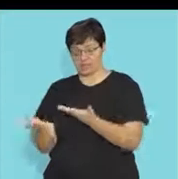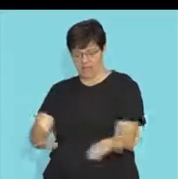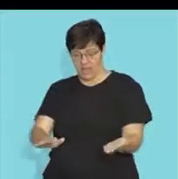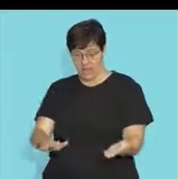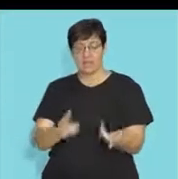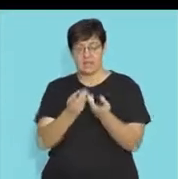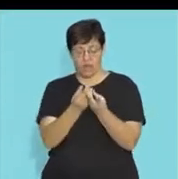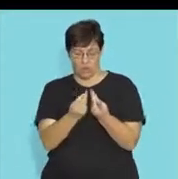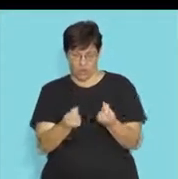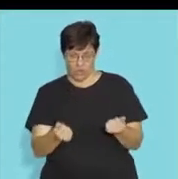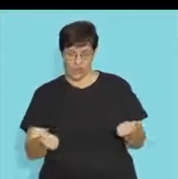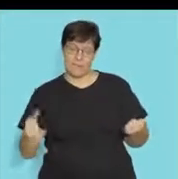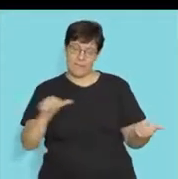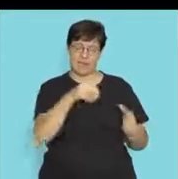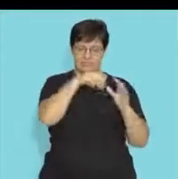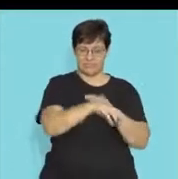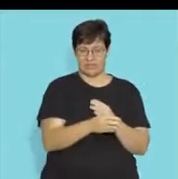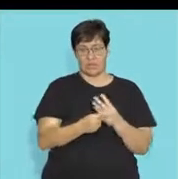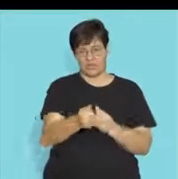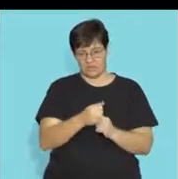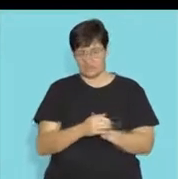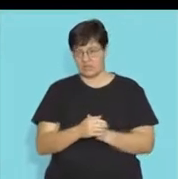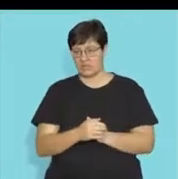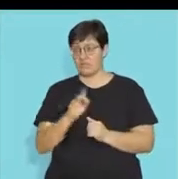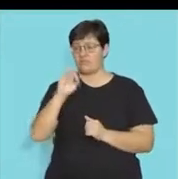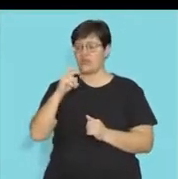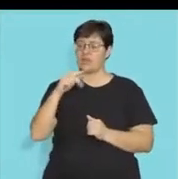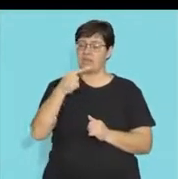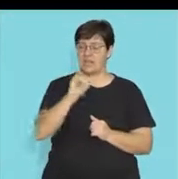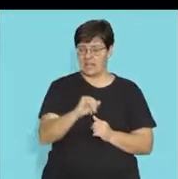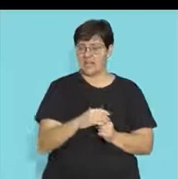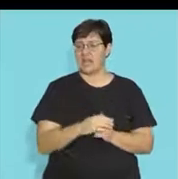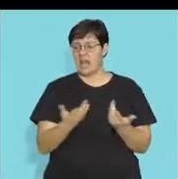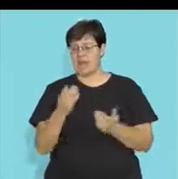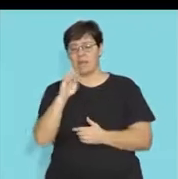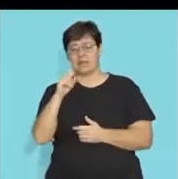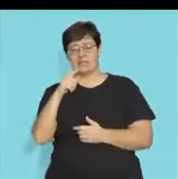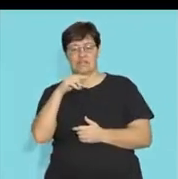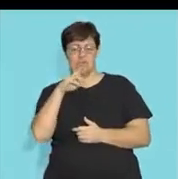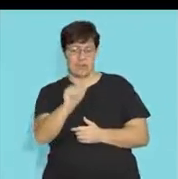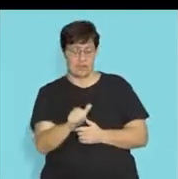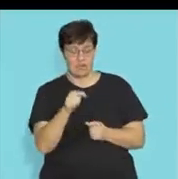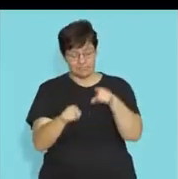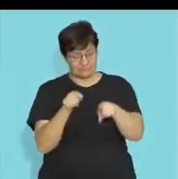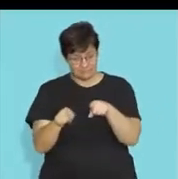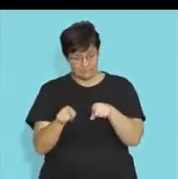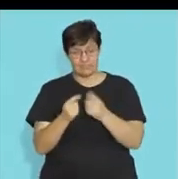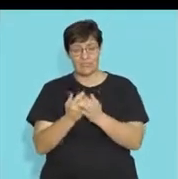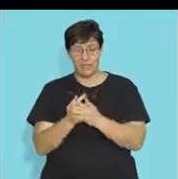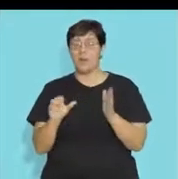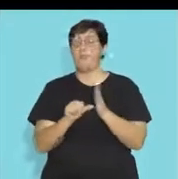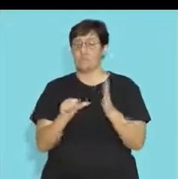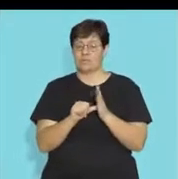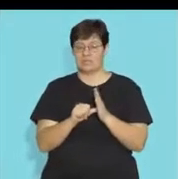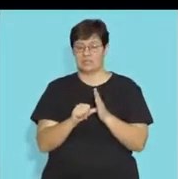your decomposers, examples of which I've illustrated here, are some fungi and bacteria. And these are individuals that